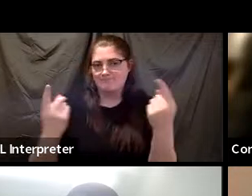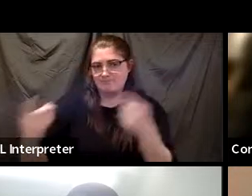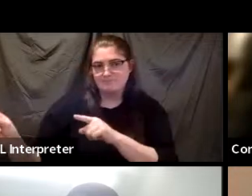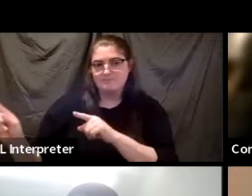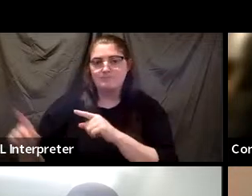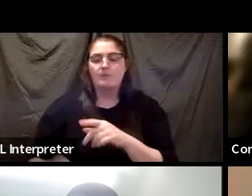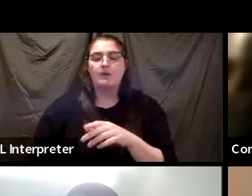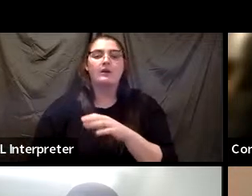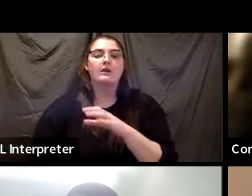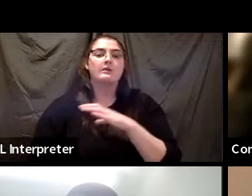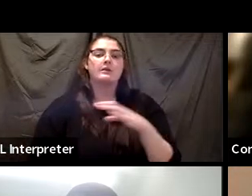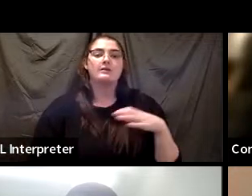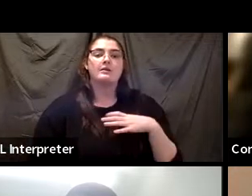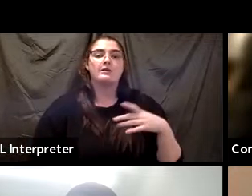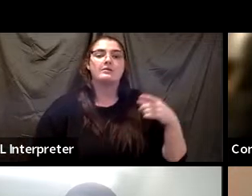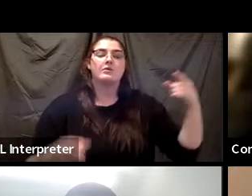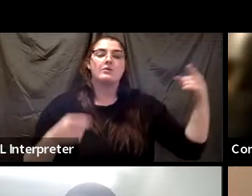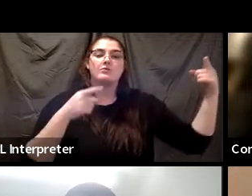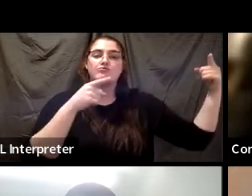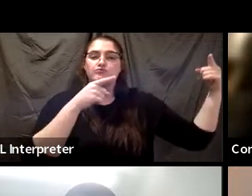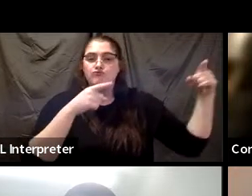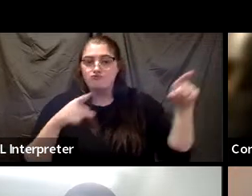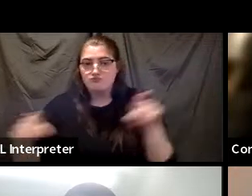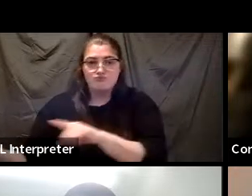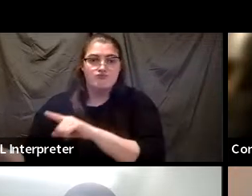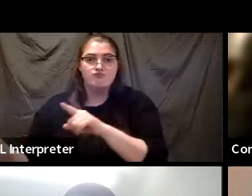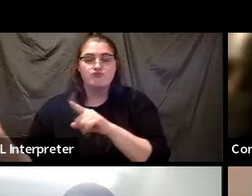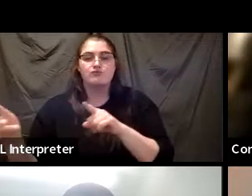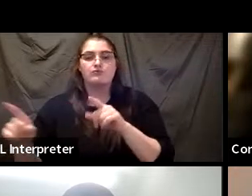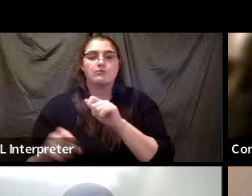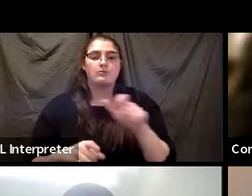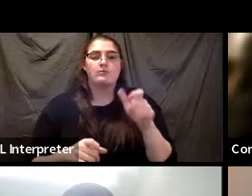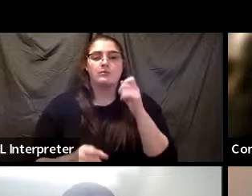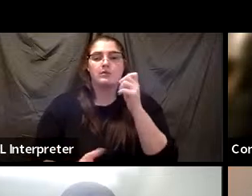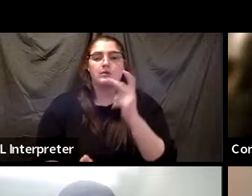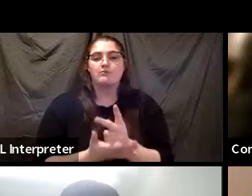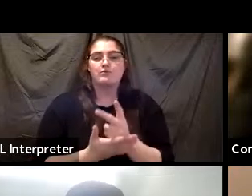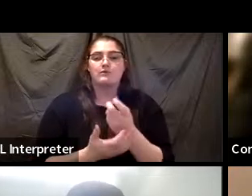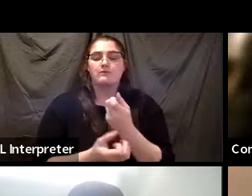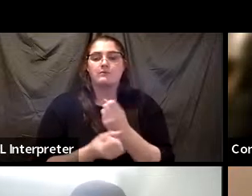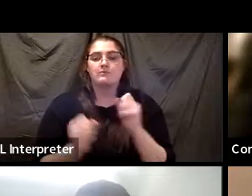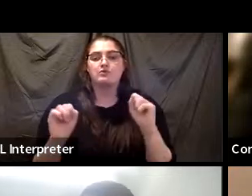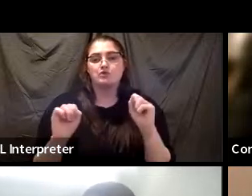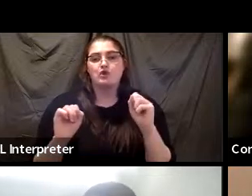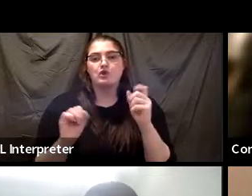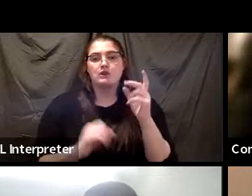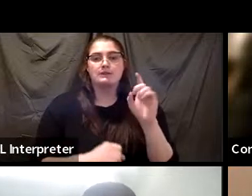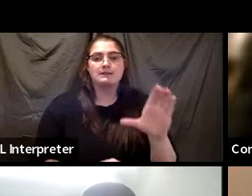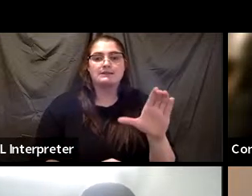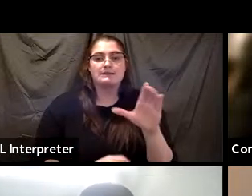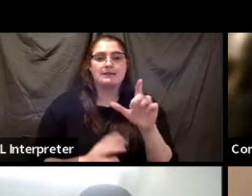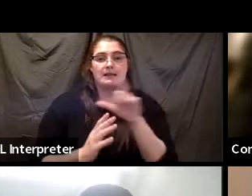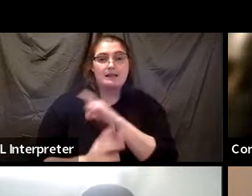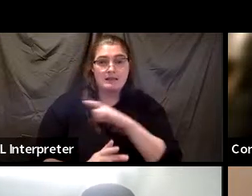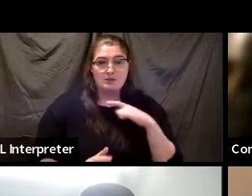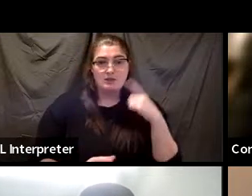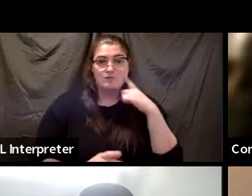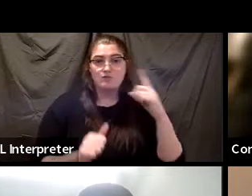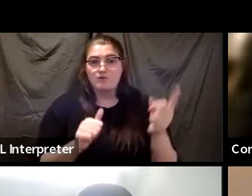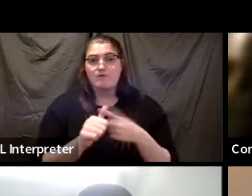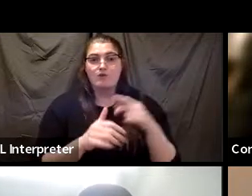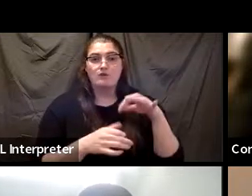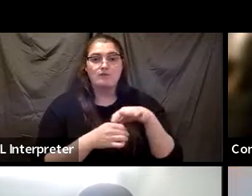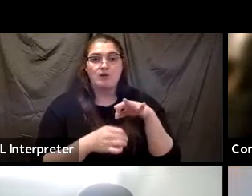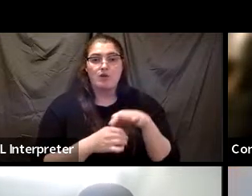the council unanimously approved the secure DC omnibus legislation for the first vote on